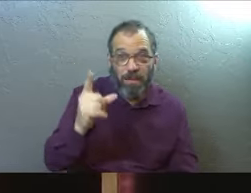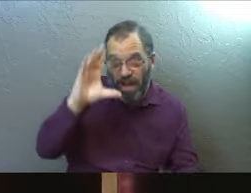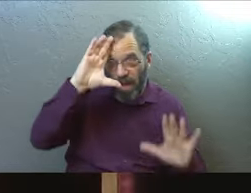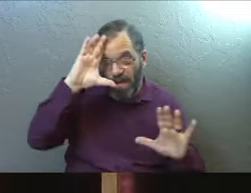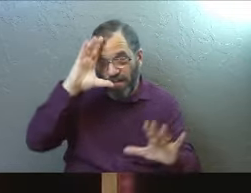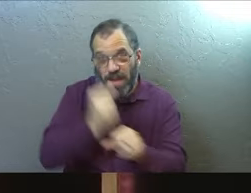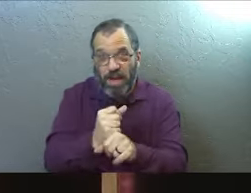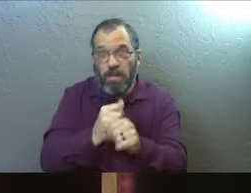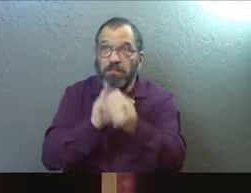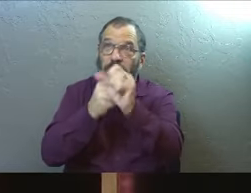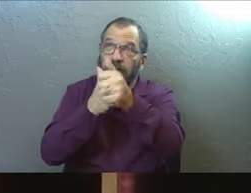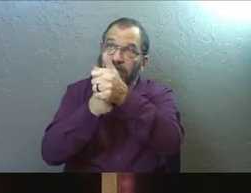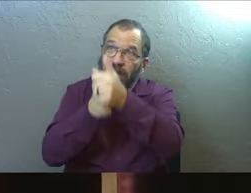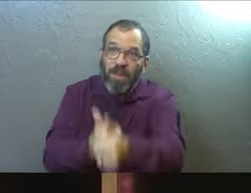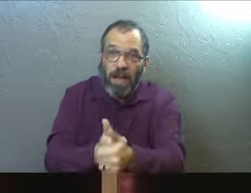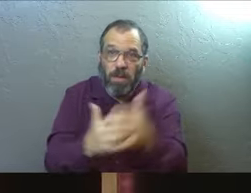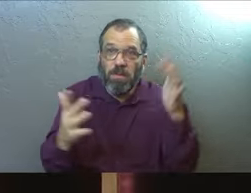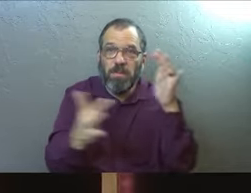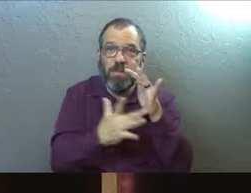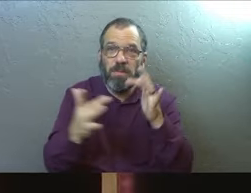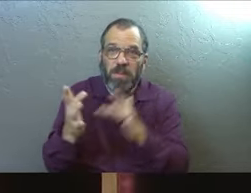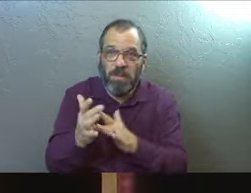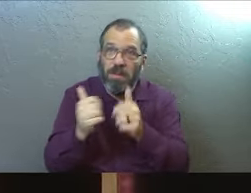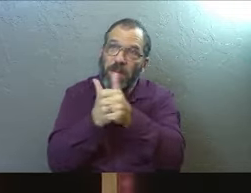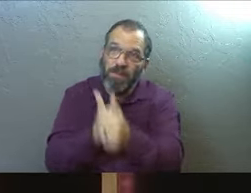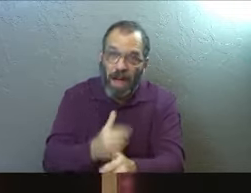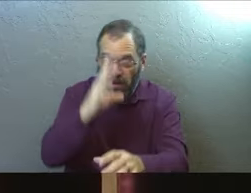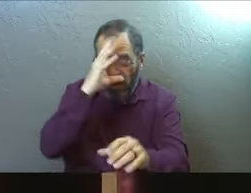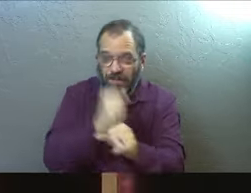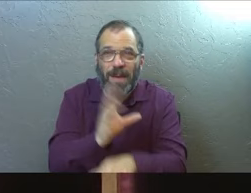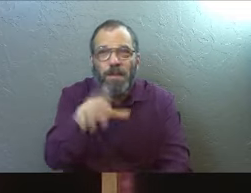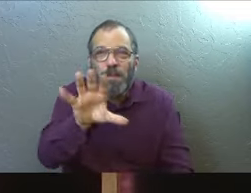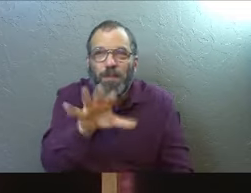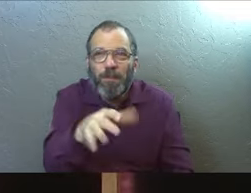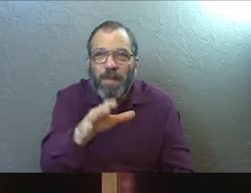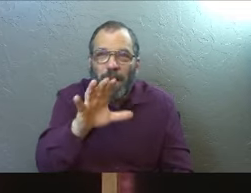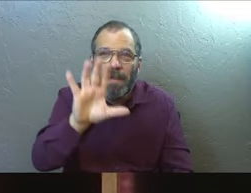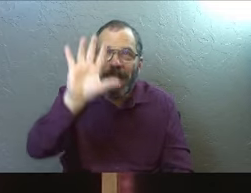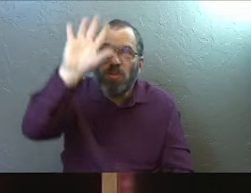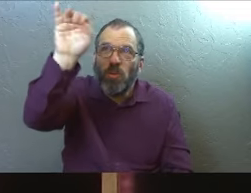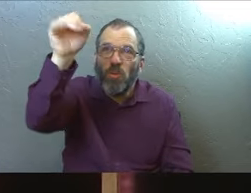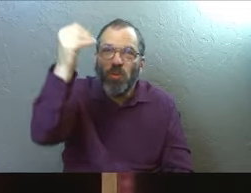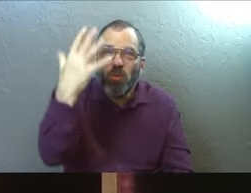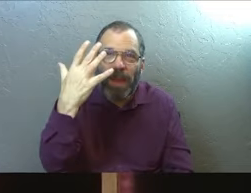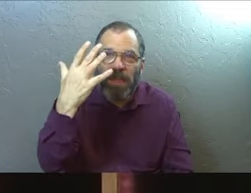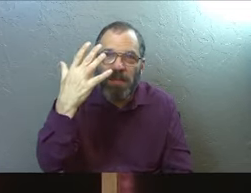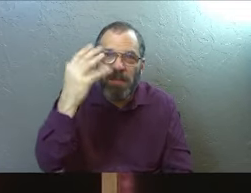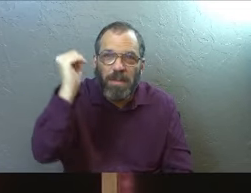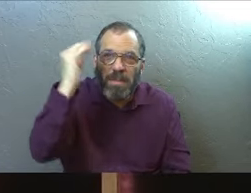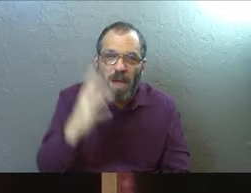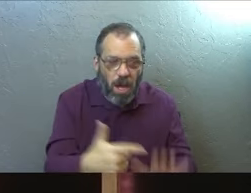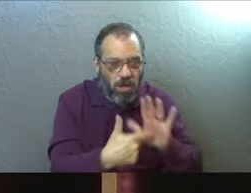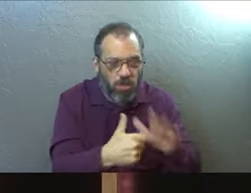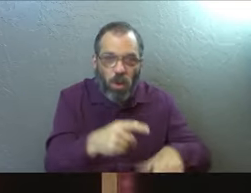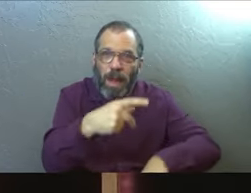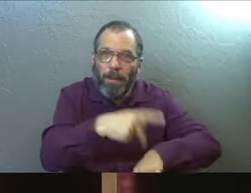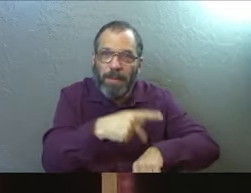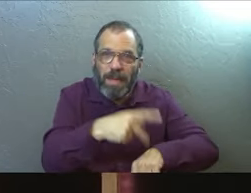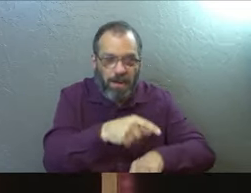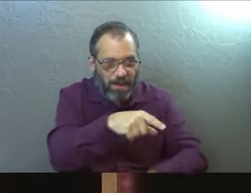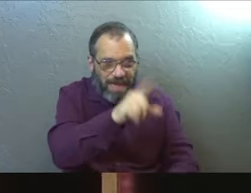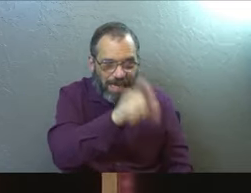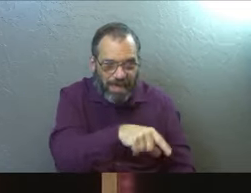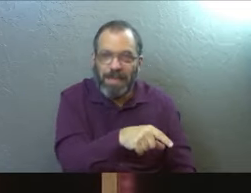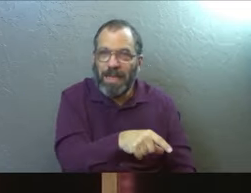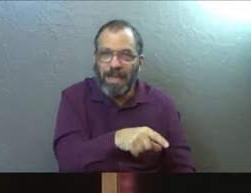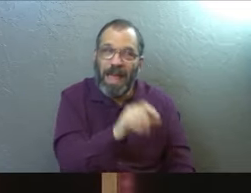expects us to walk in that. For sure. But do you see the grace of God that showed Peter exactly what he